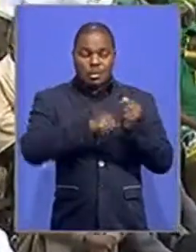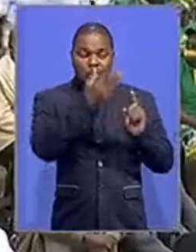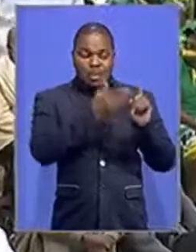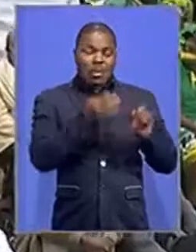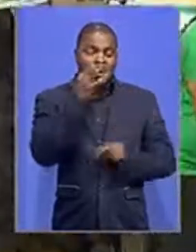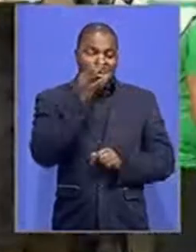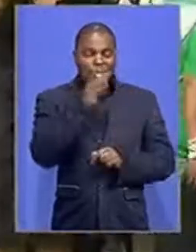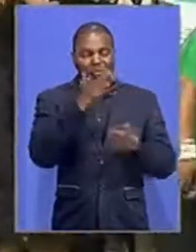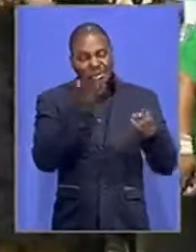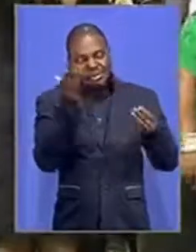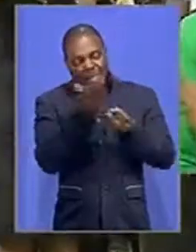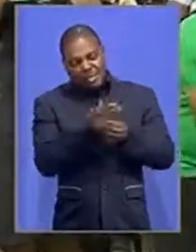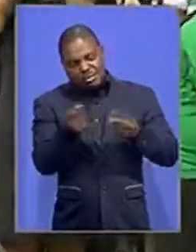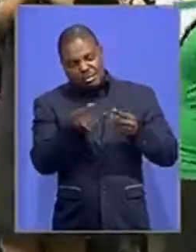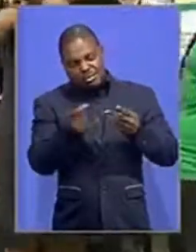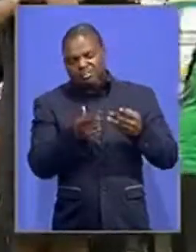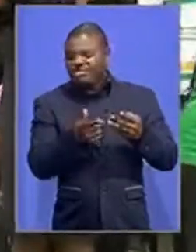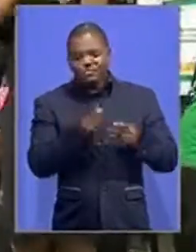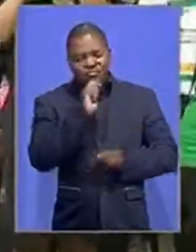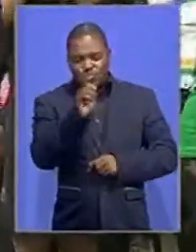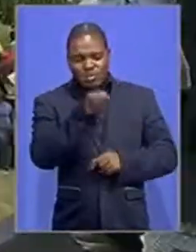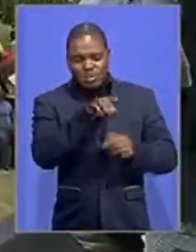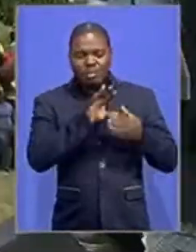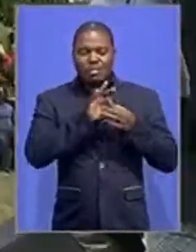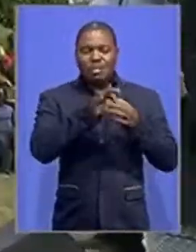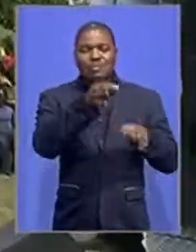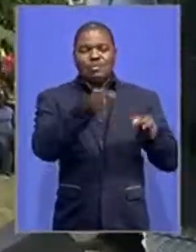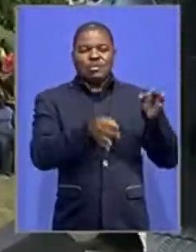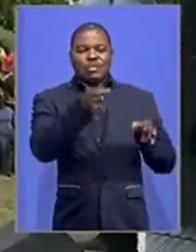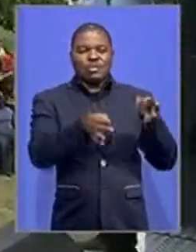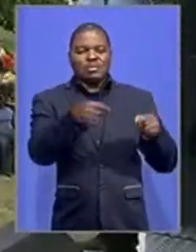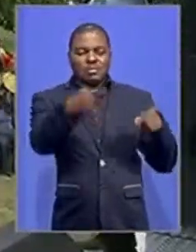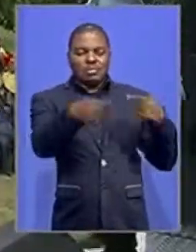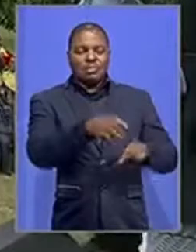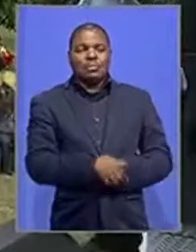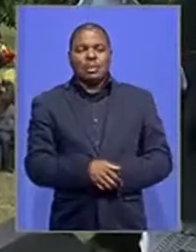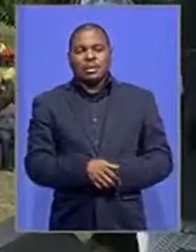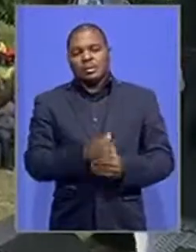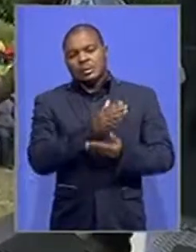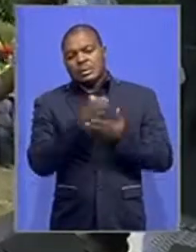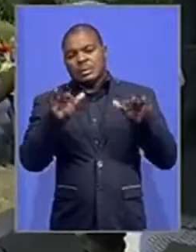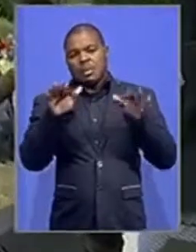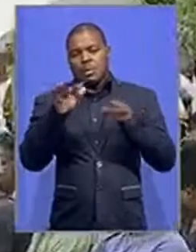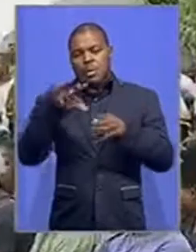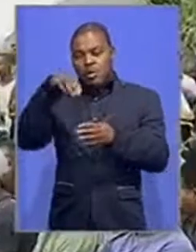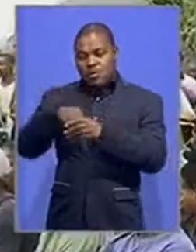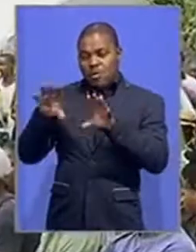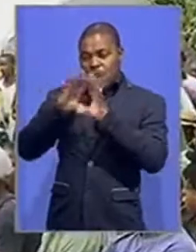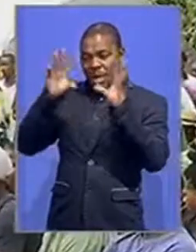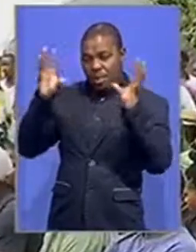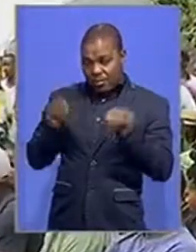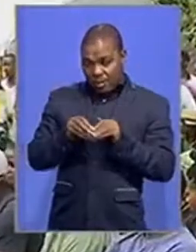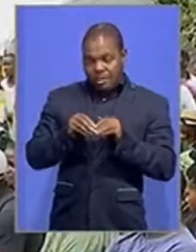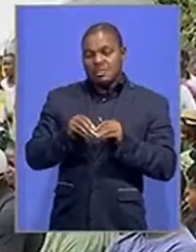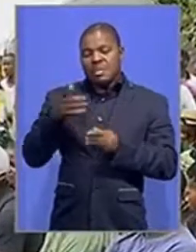gore ditatofatso tse di golagangwa le sepolotiki. Go begwa fa badiredi ba neng e le karolo ya tsotlhe tse ba